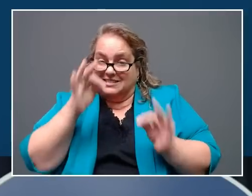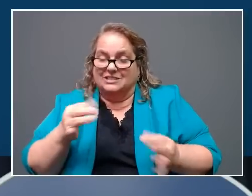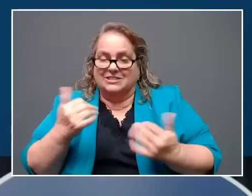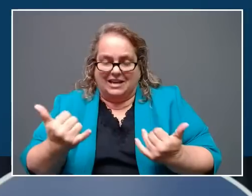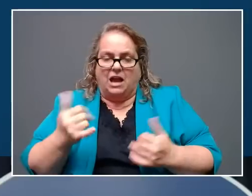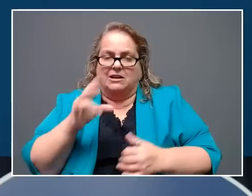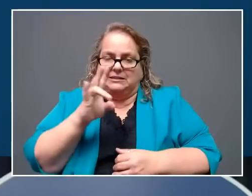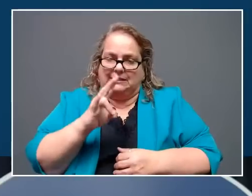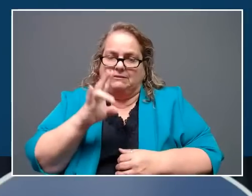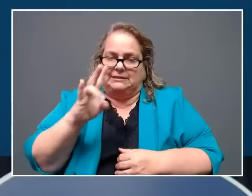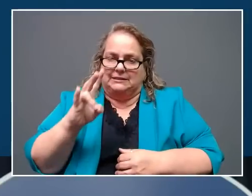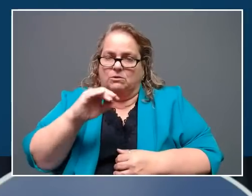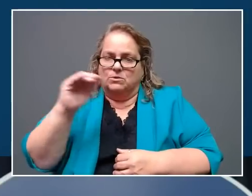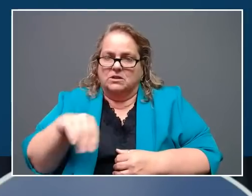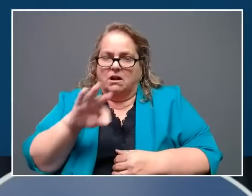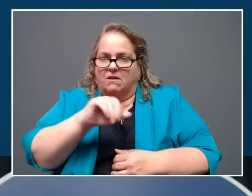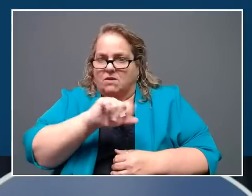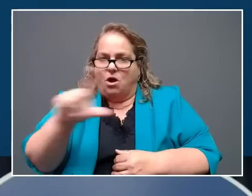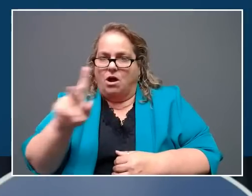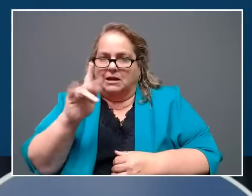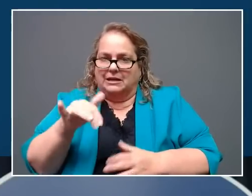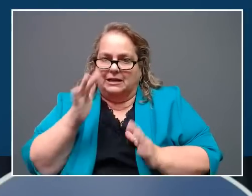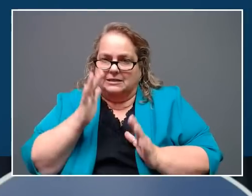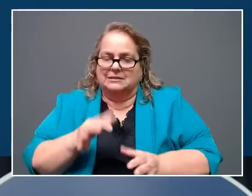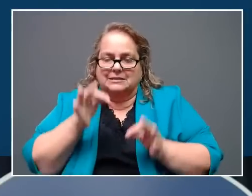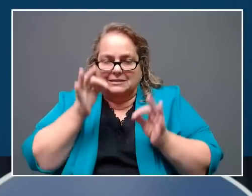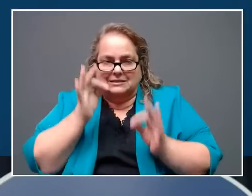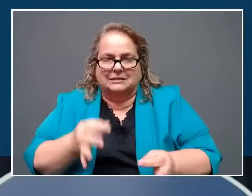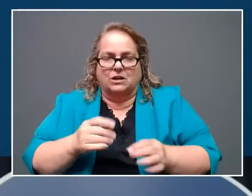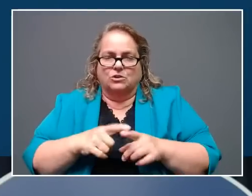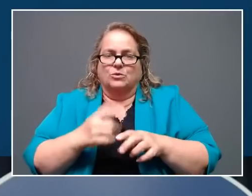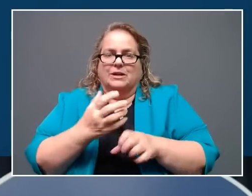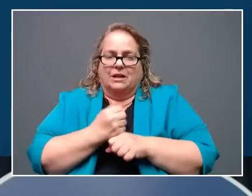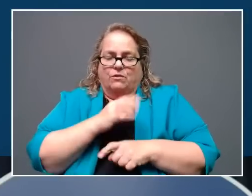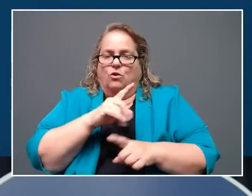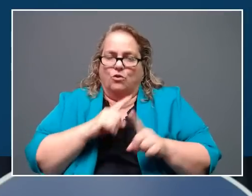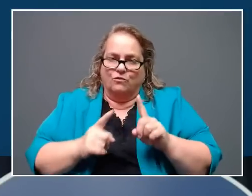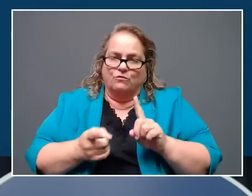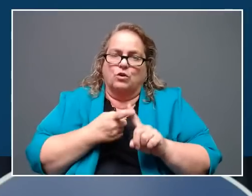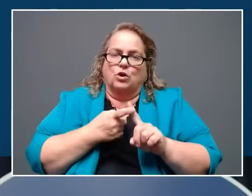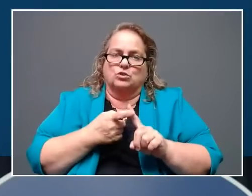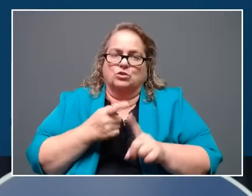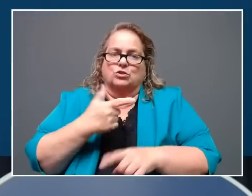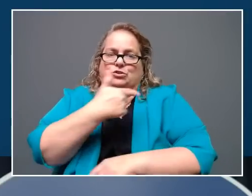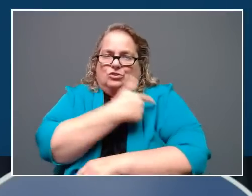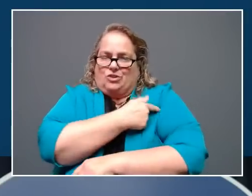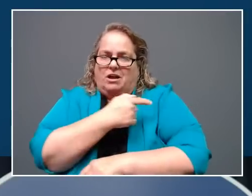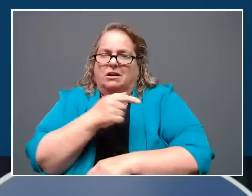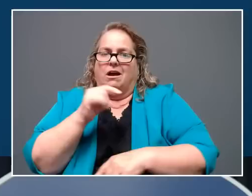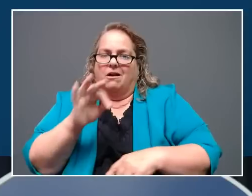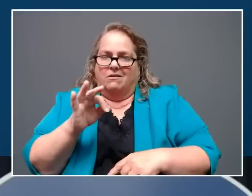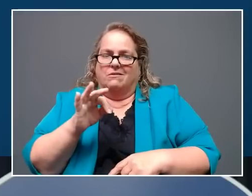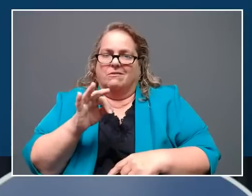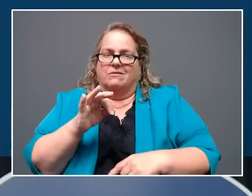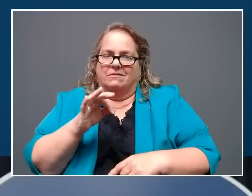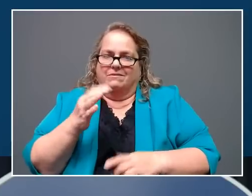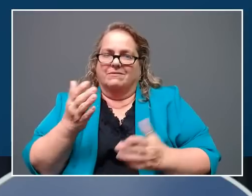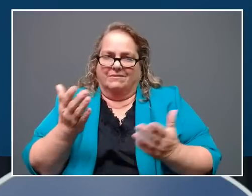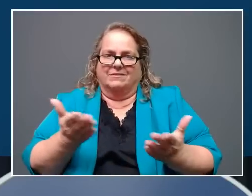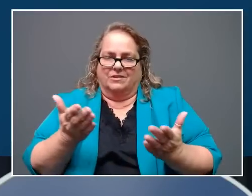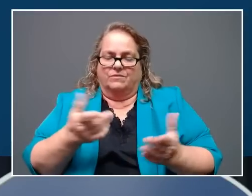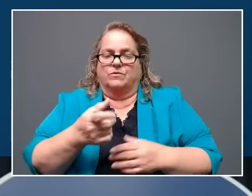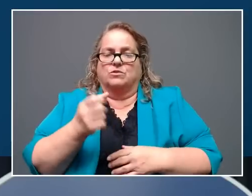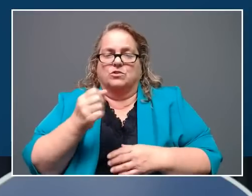all Kentuckians have decided to at least get their first shot of the vaccination series. A lot more to